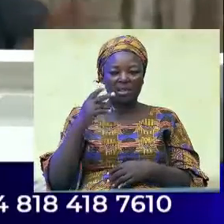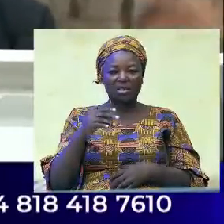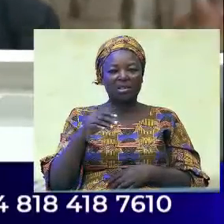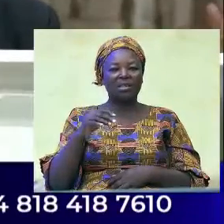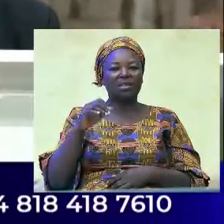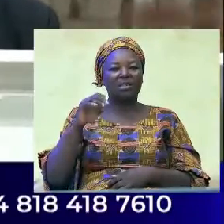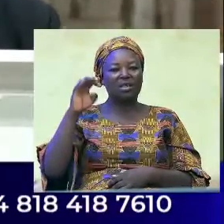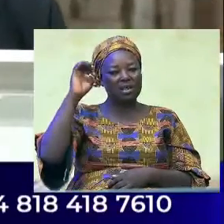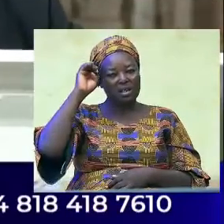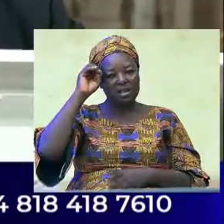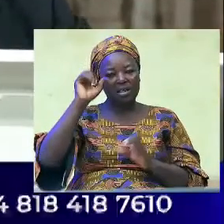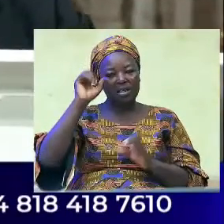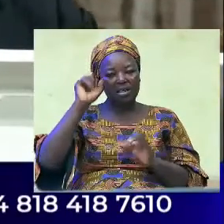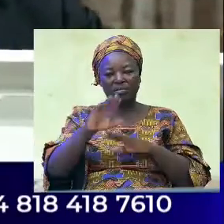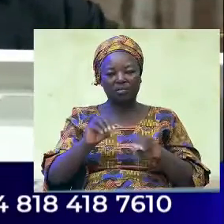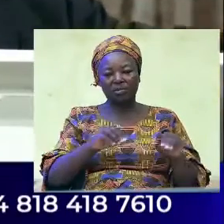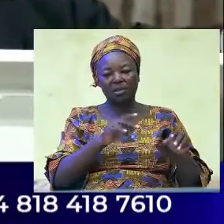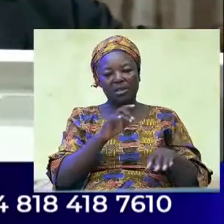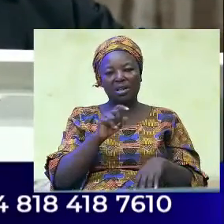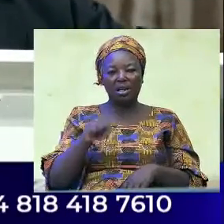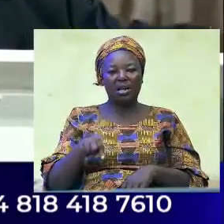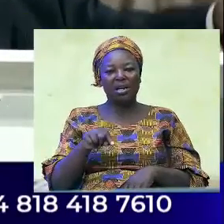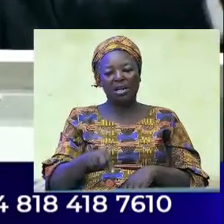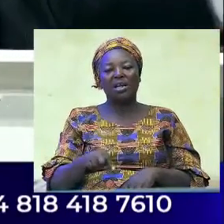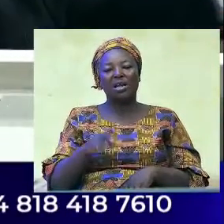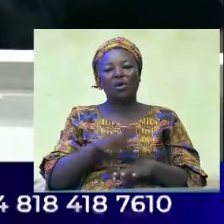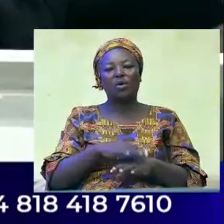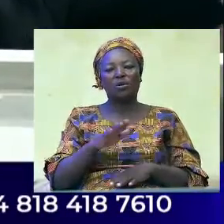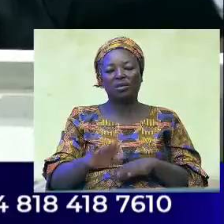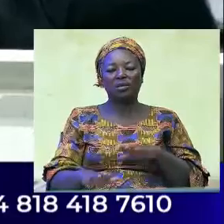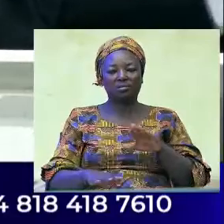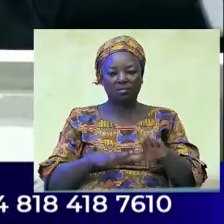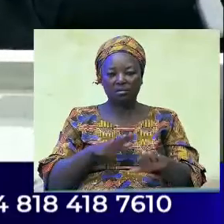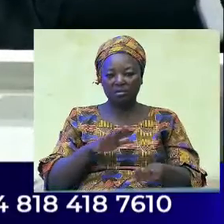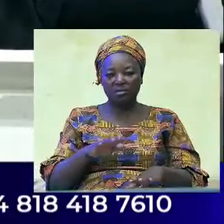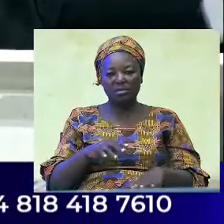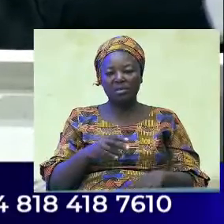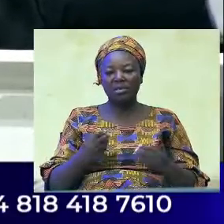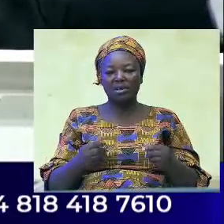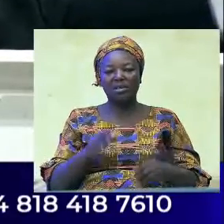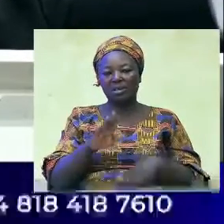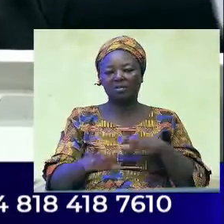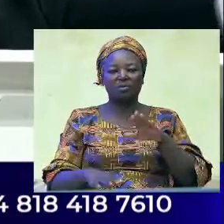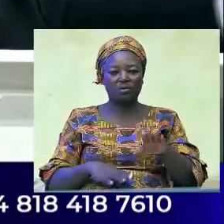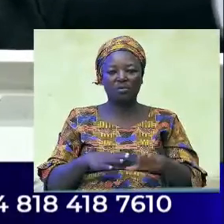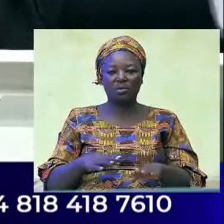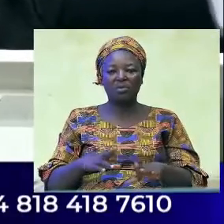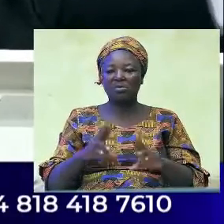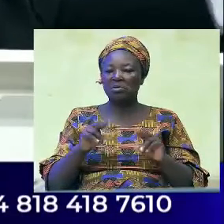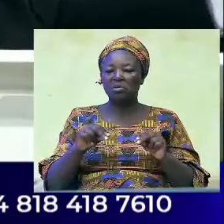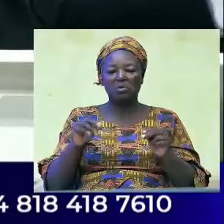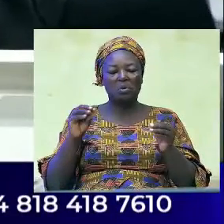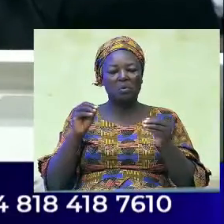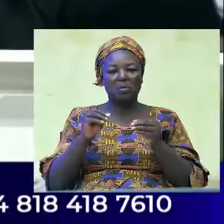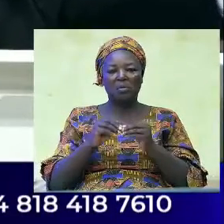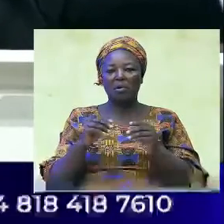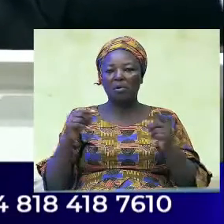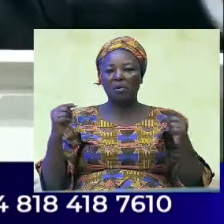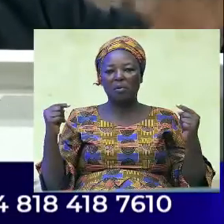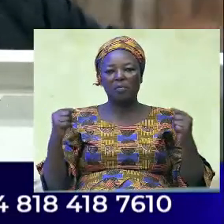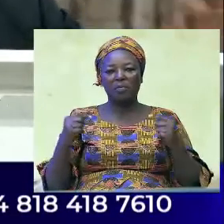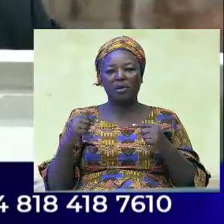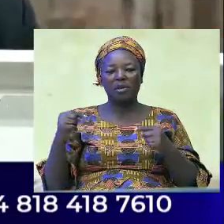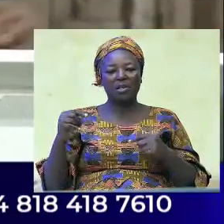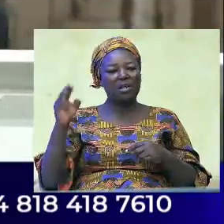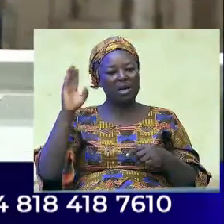but now she can put the leg on the ground. You can see how, can see him walking, can see him going, can see him going.